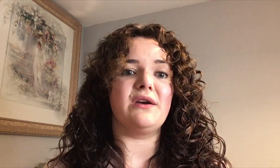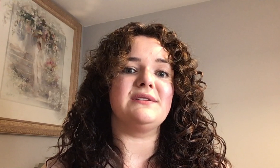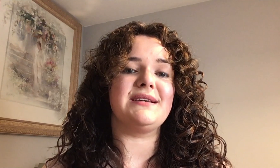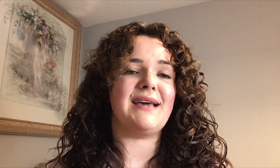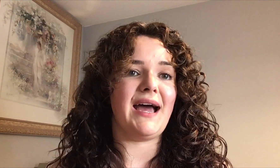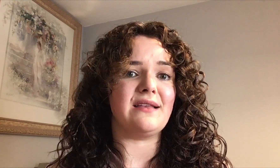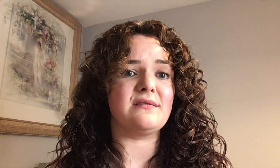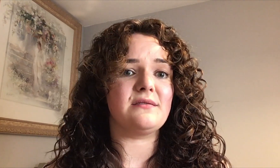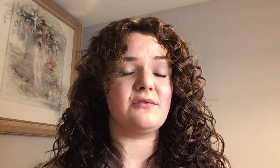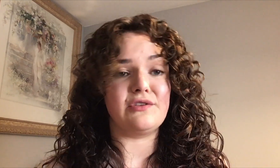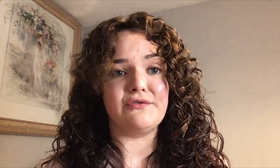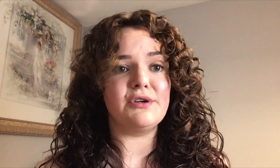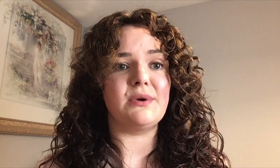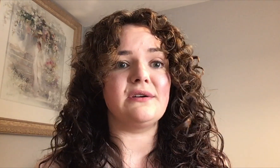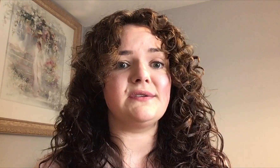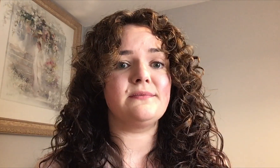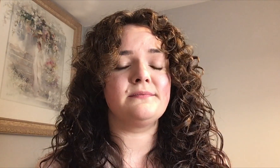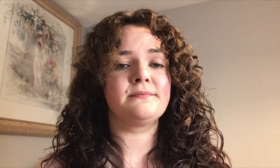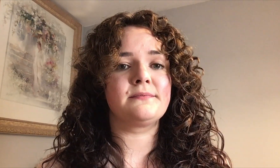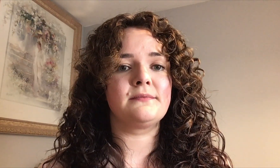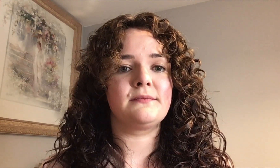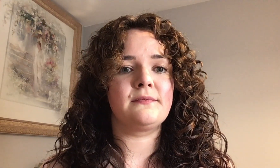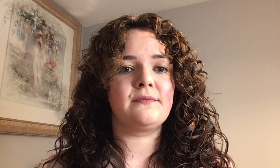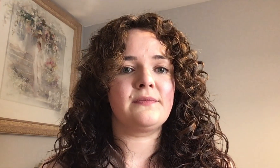media world has had on the real world.